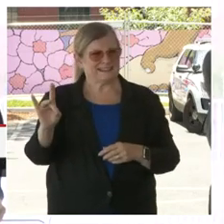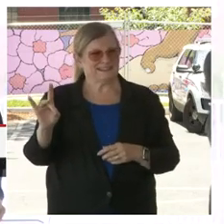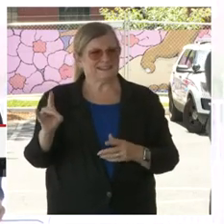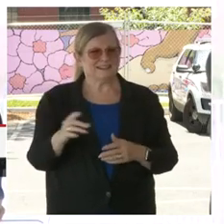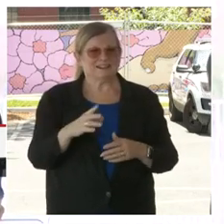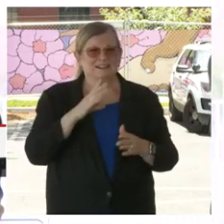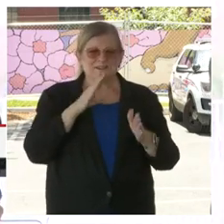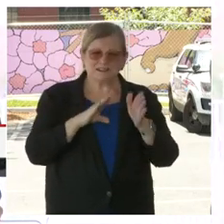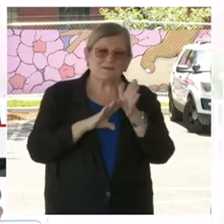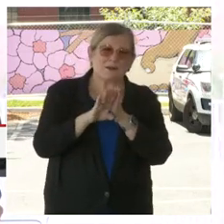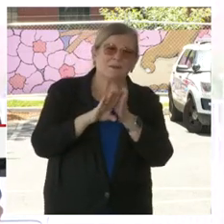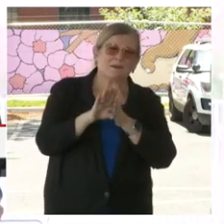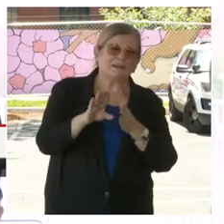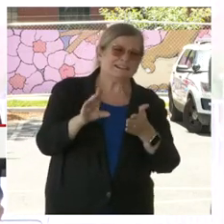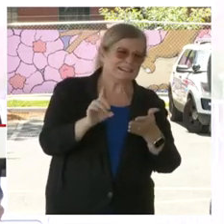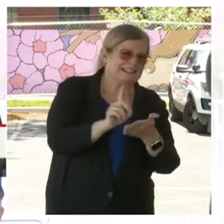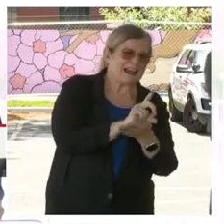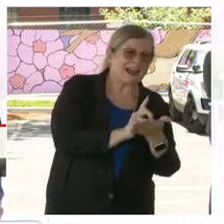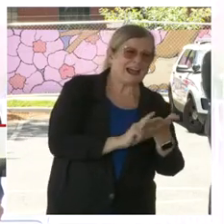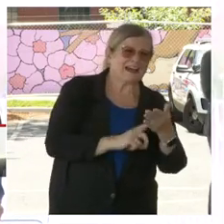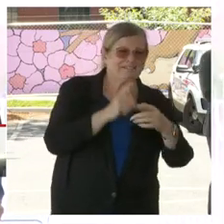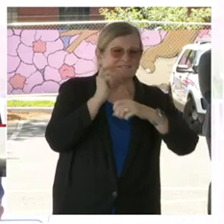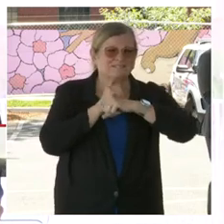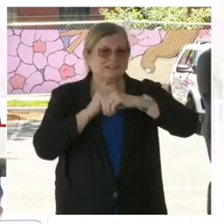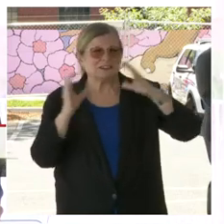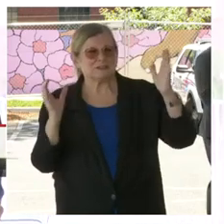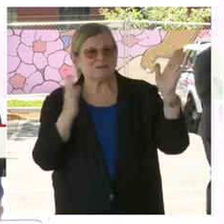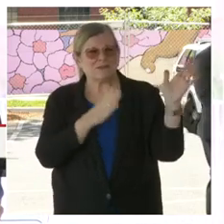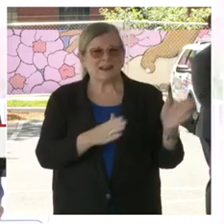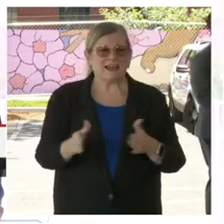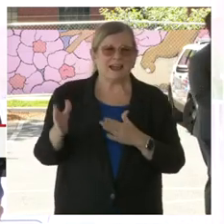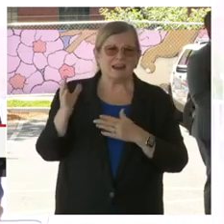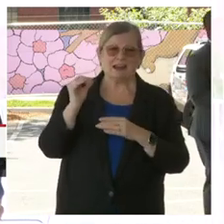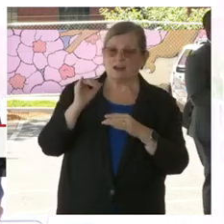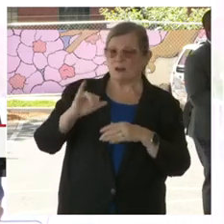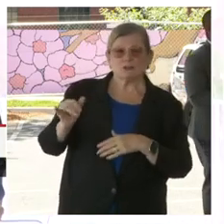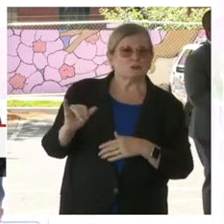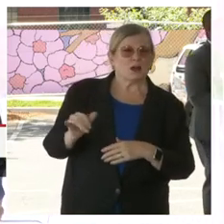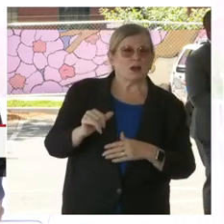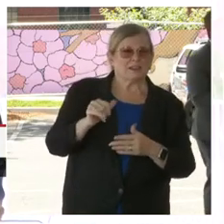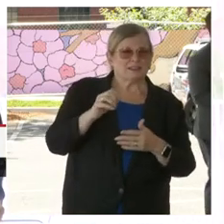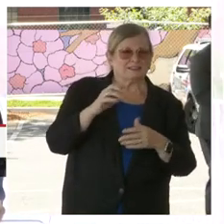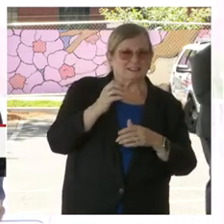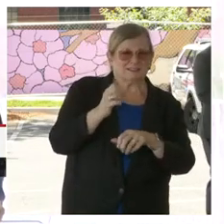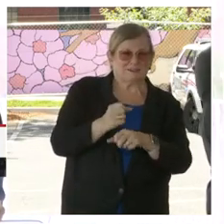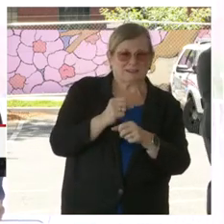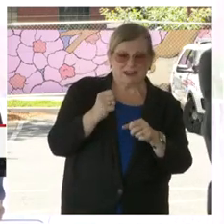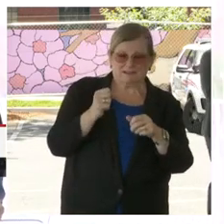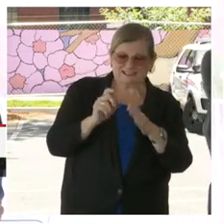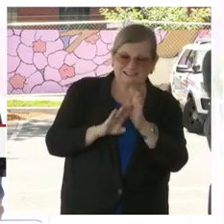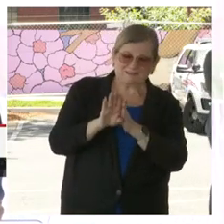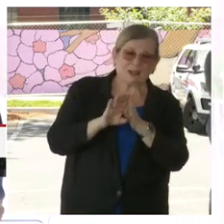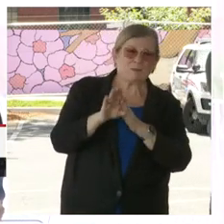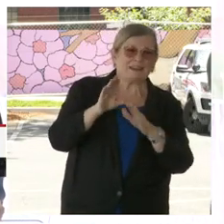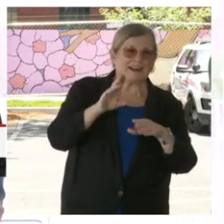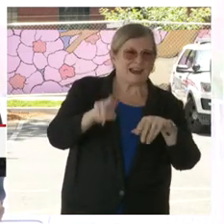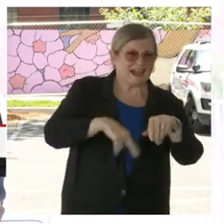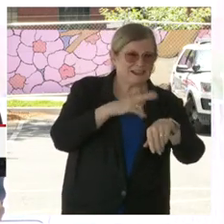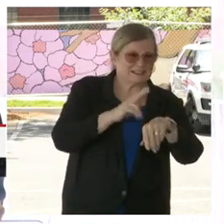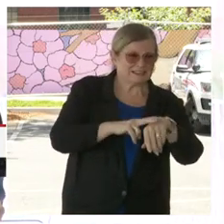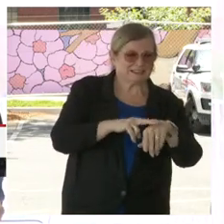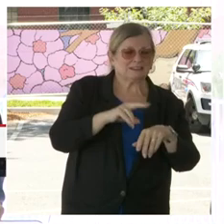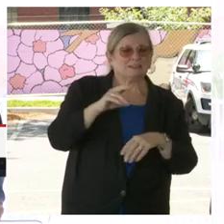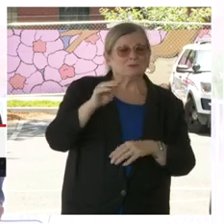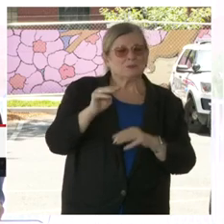design, vision, and talent. His later work designing the Smithsonian Museum of African American History and Culture has become an essential part of the monumental